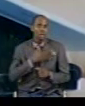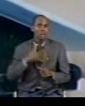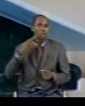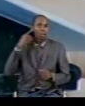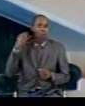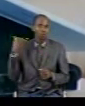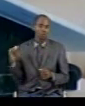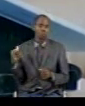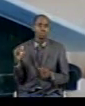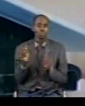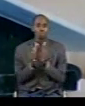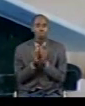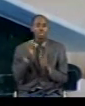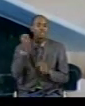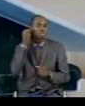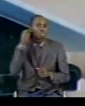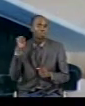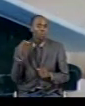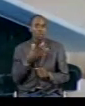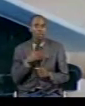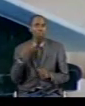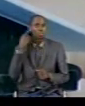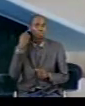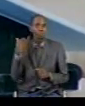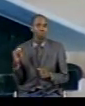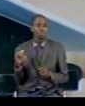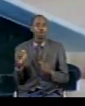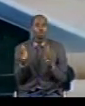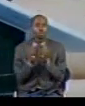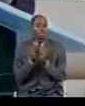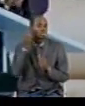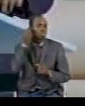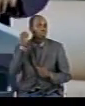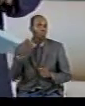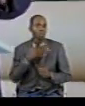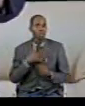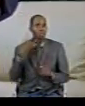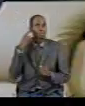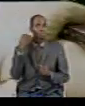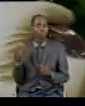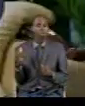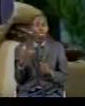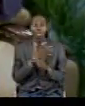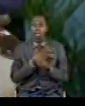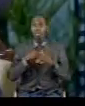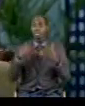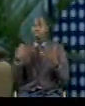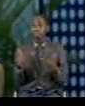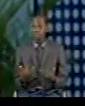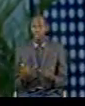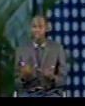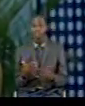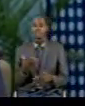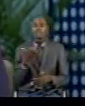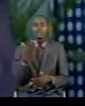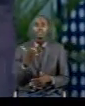silver and gold. With silver and gold. And there was